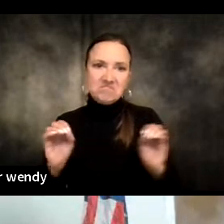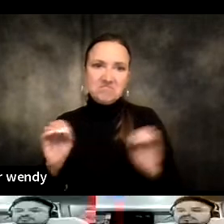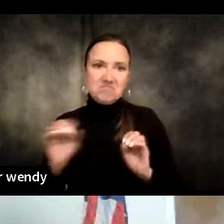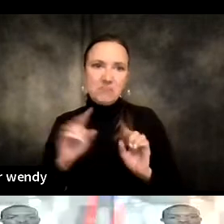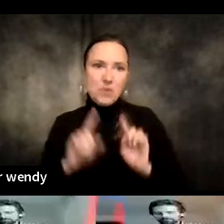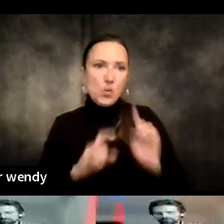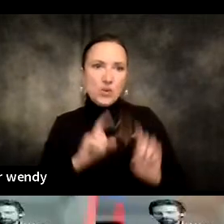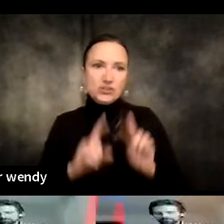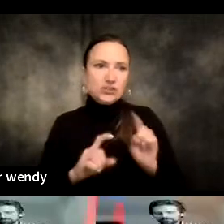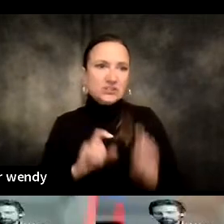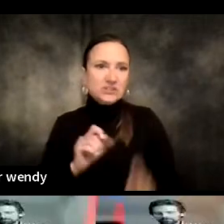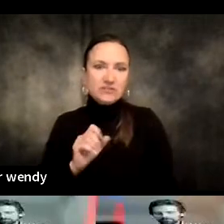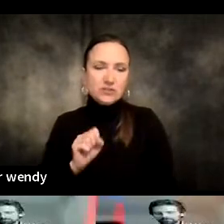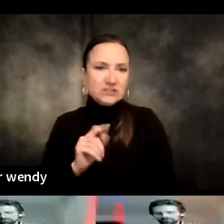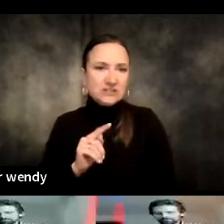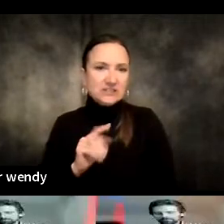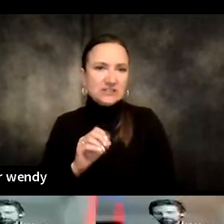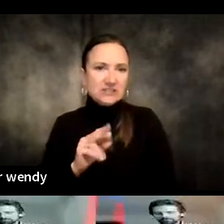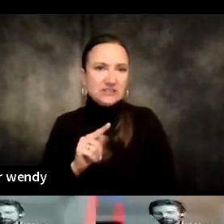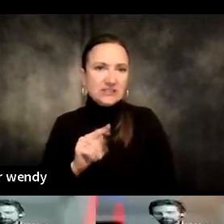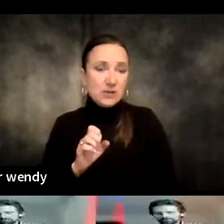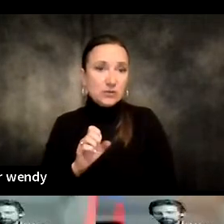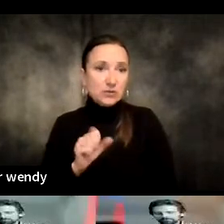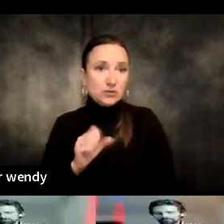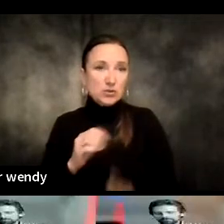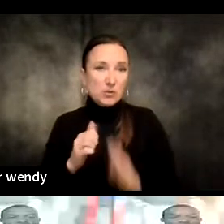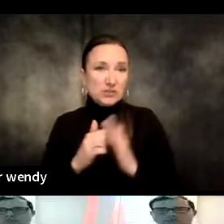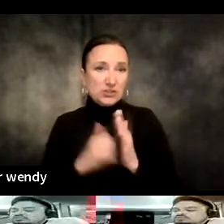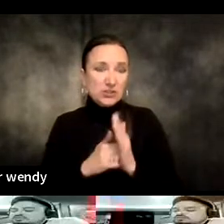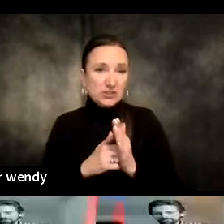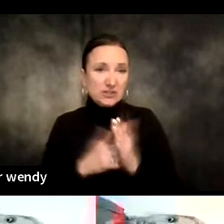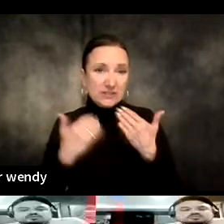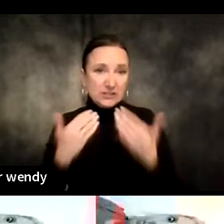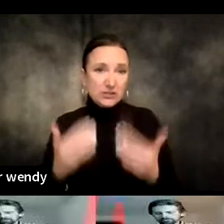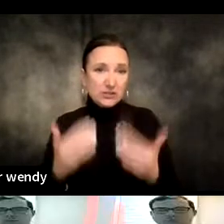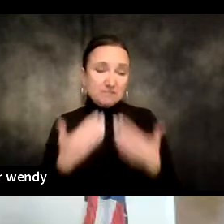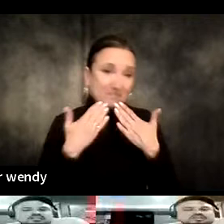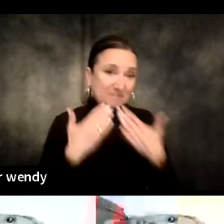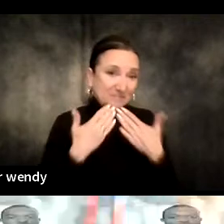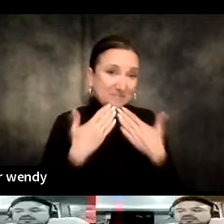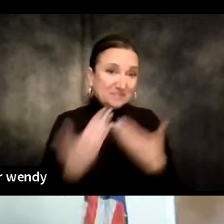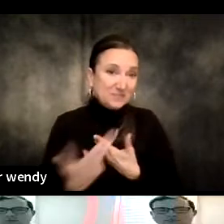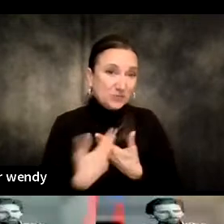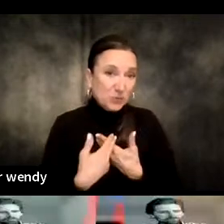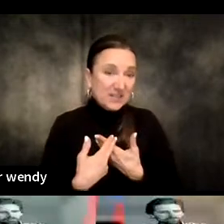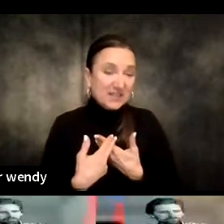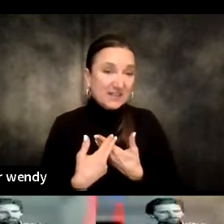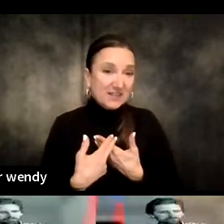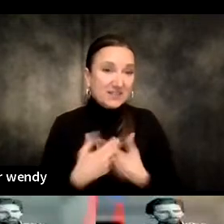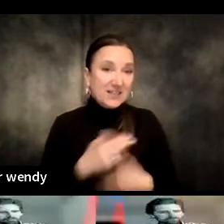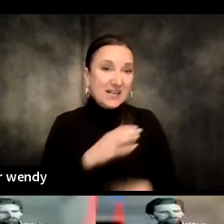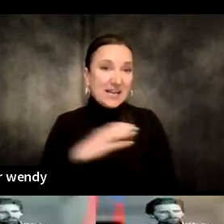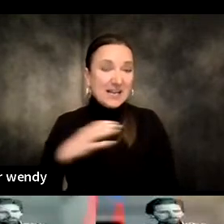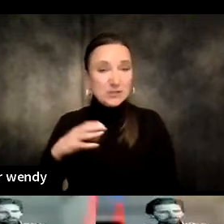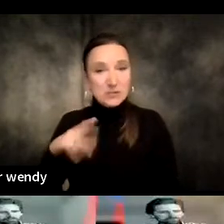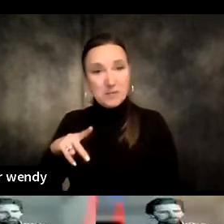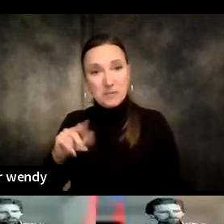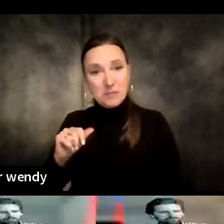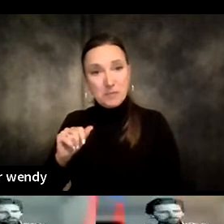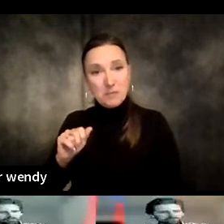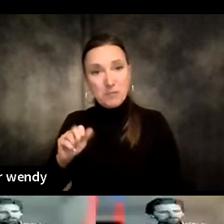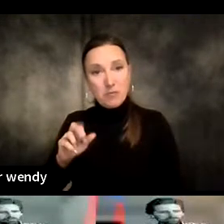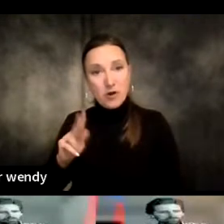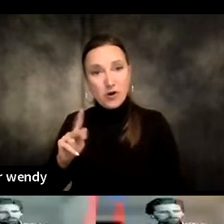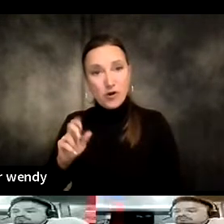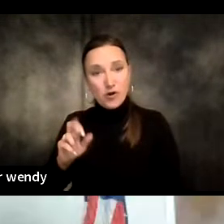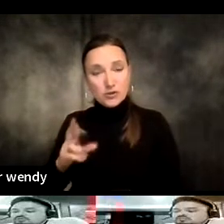from the public. We'll proceed with the agenda. Mr. Stout, thank you so much for joining us today on behalf of Councilmember Parker's office,